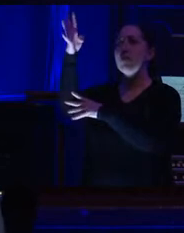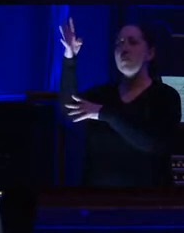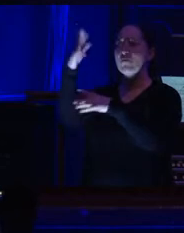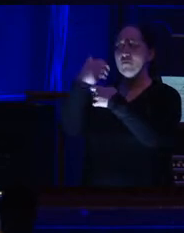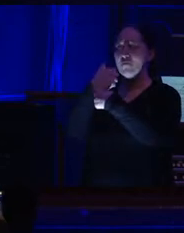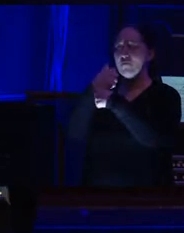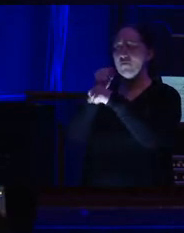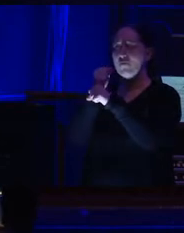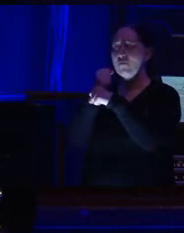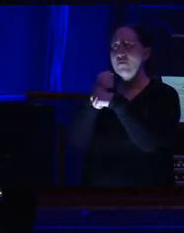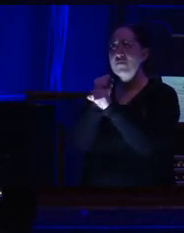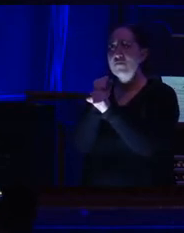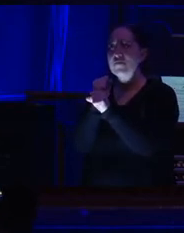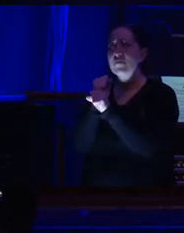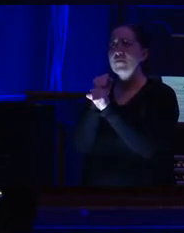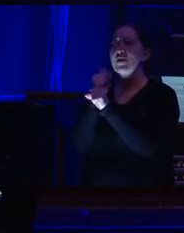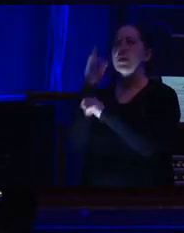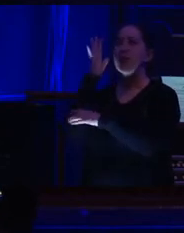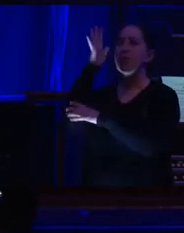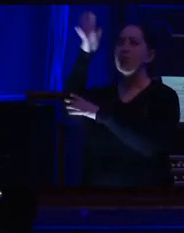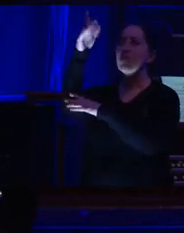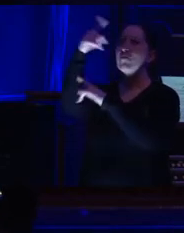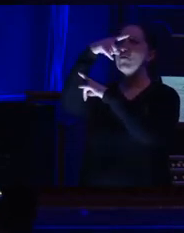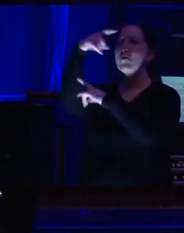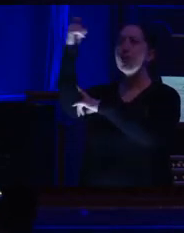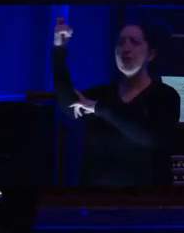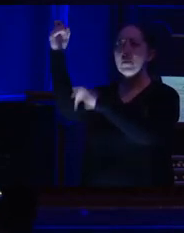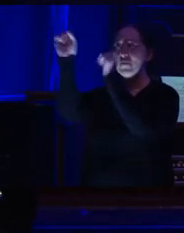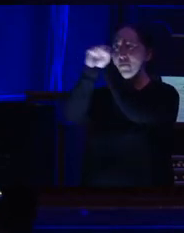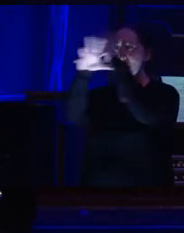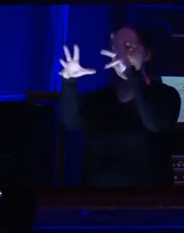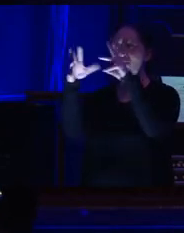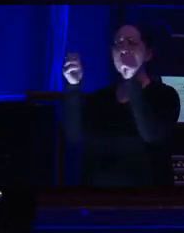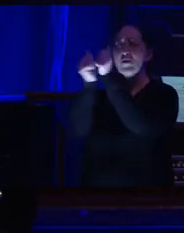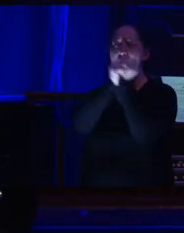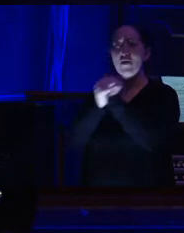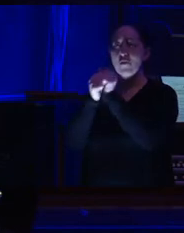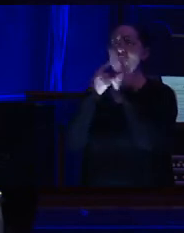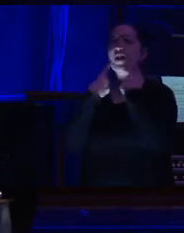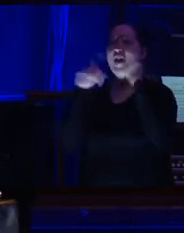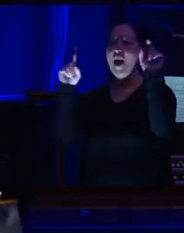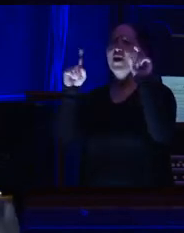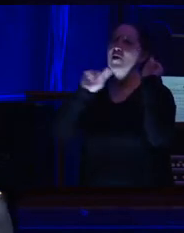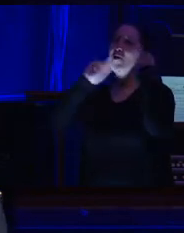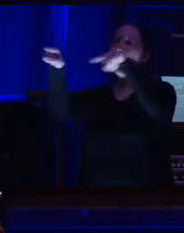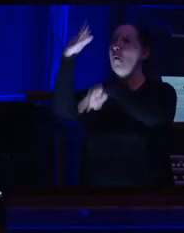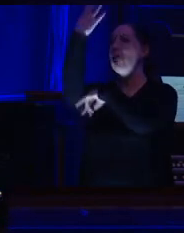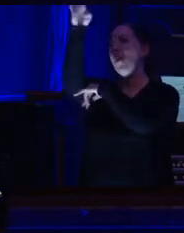dreams. Together we can. Thank you, and go blue.